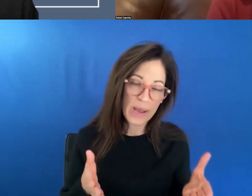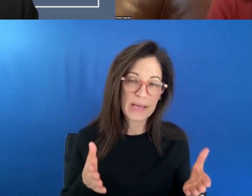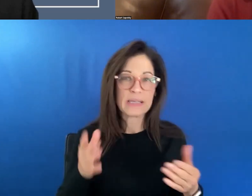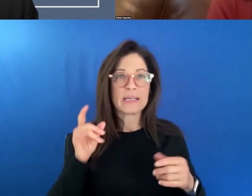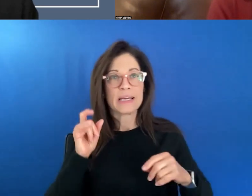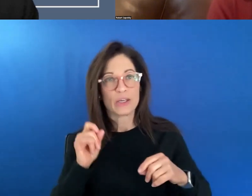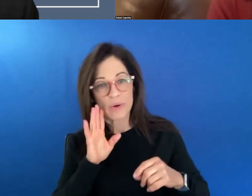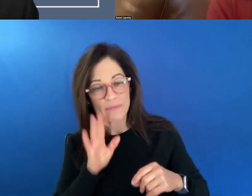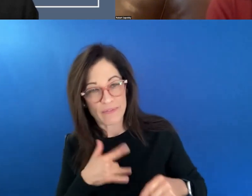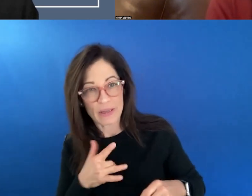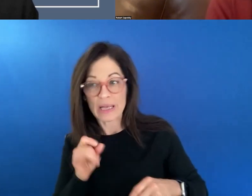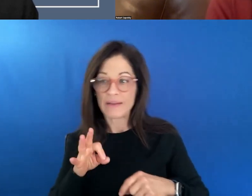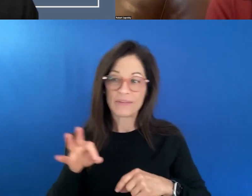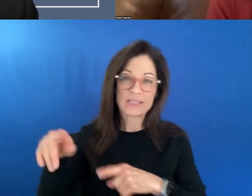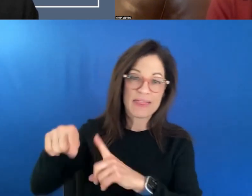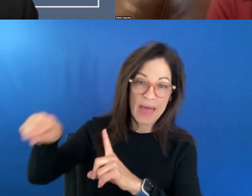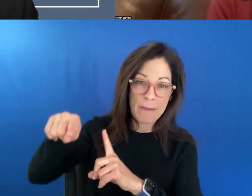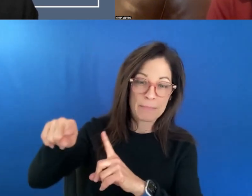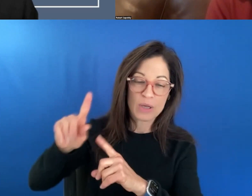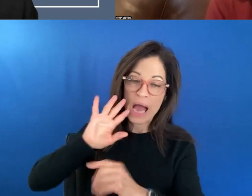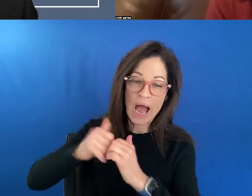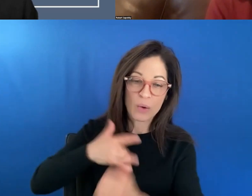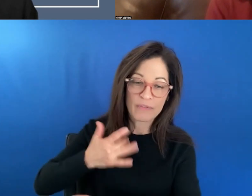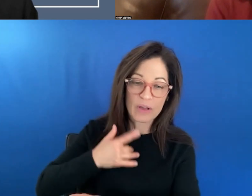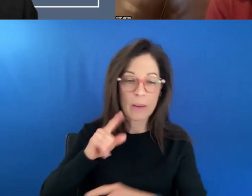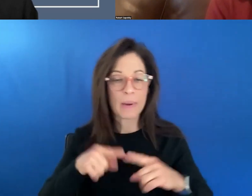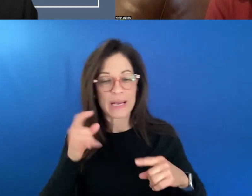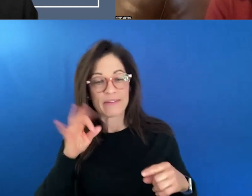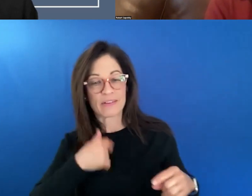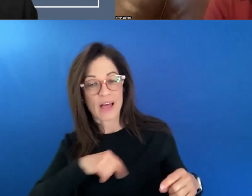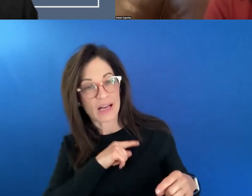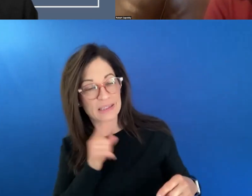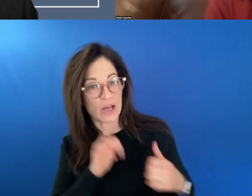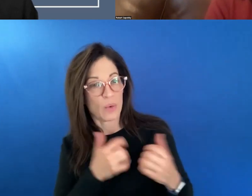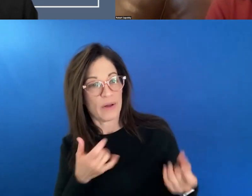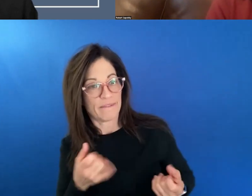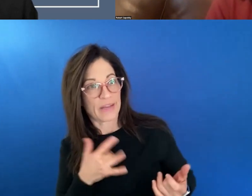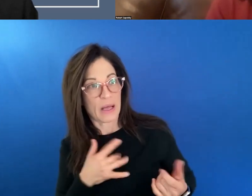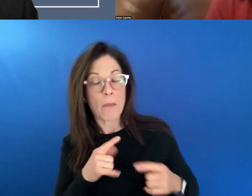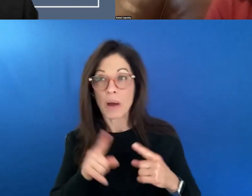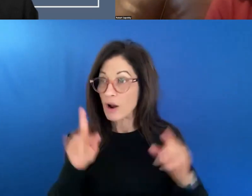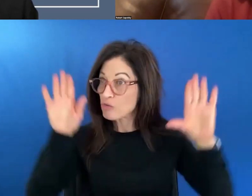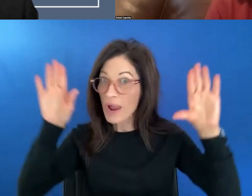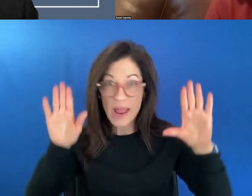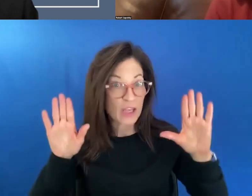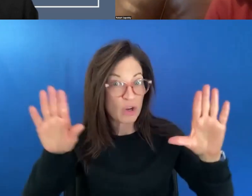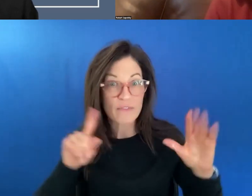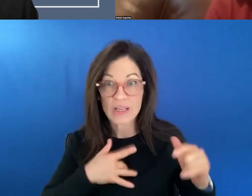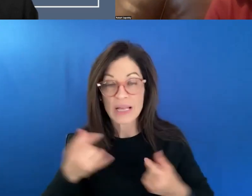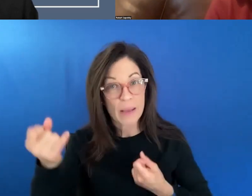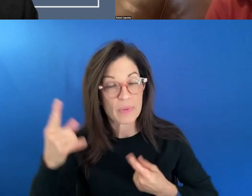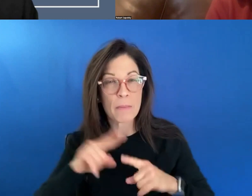Here's the ways if it's an us. But hooray, you're feeling empathy for them. And the gigantic danger at that